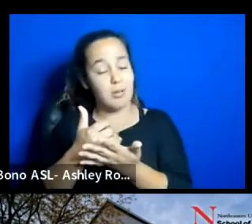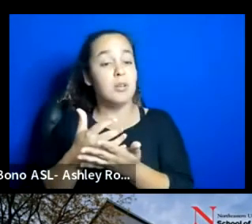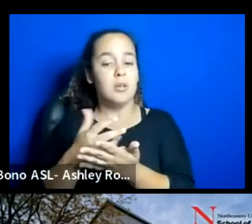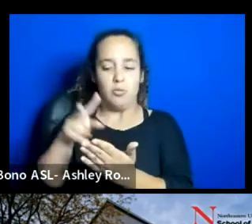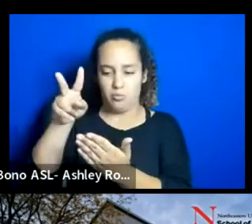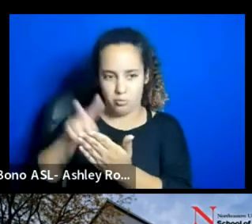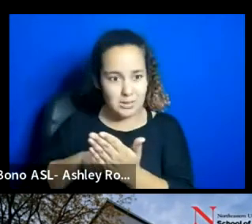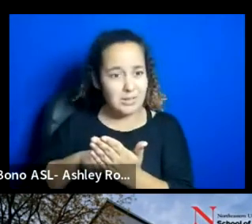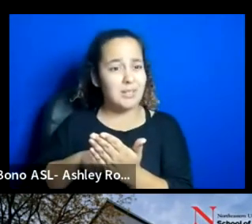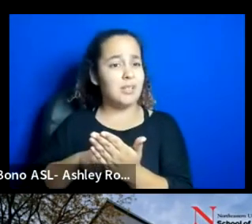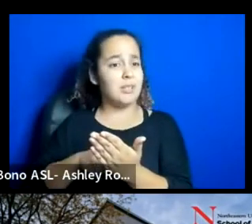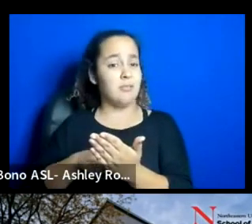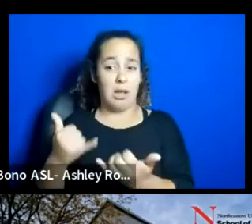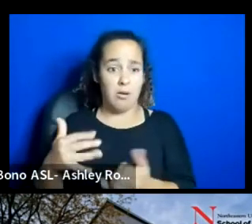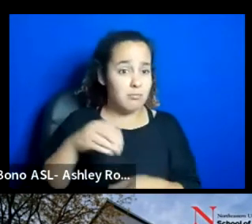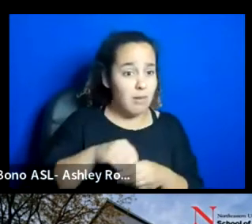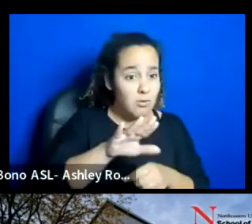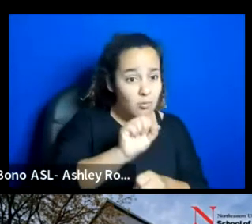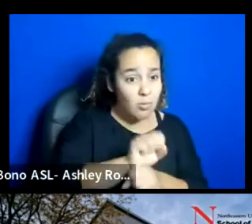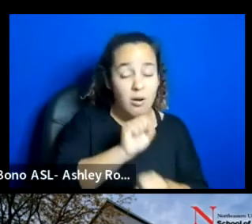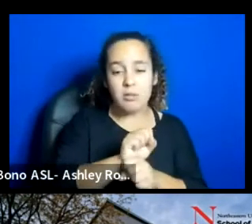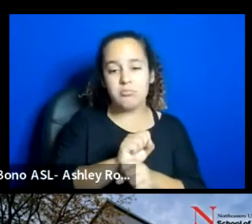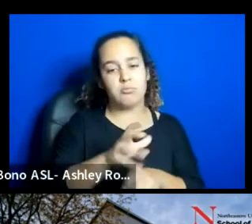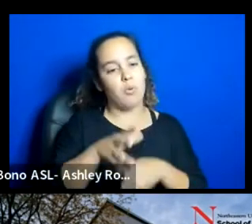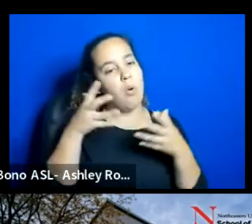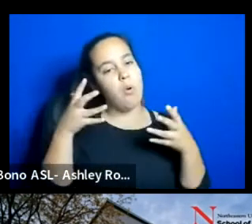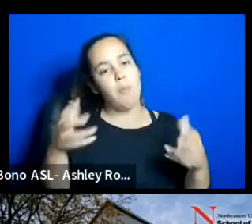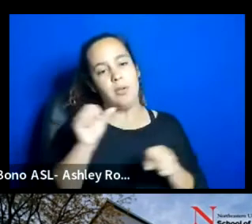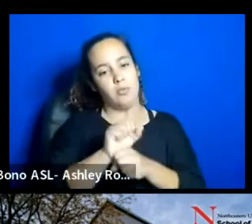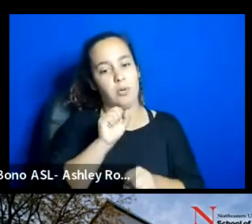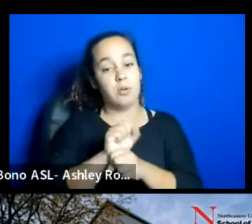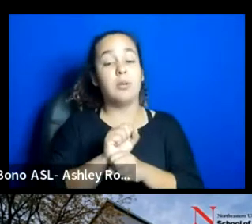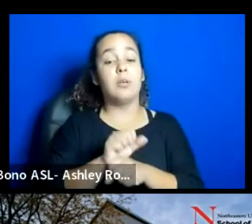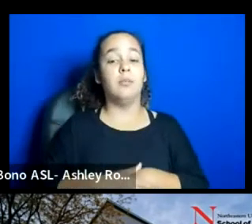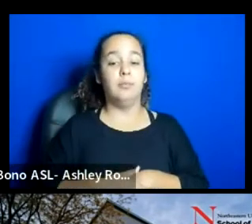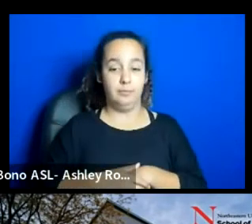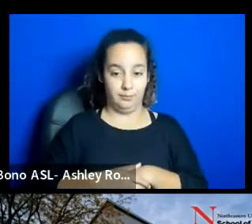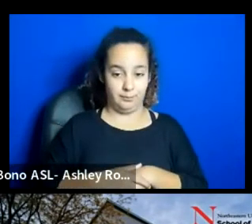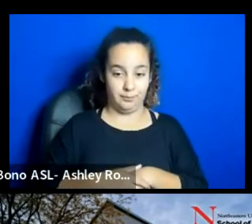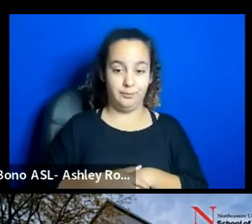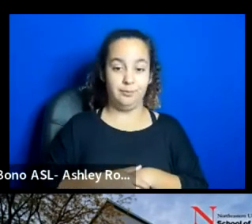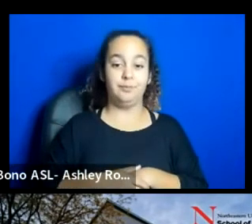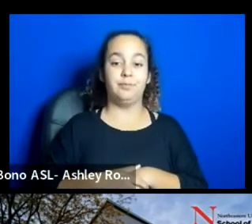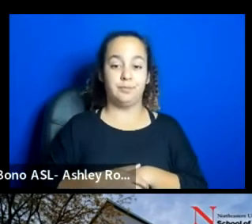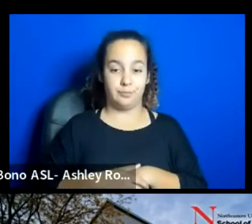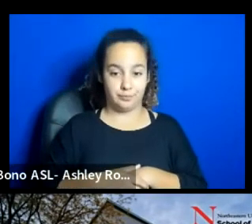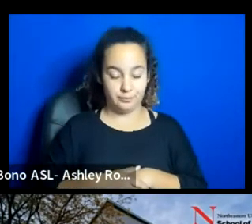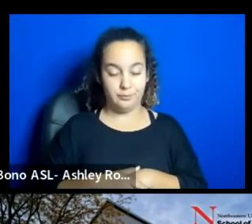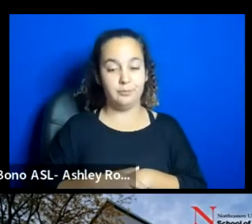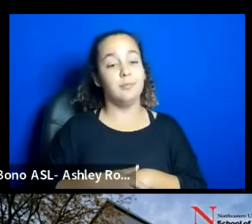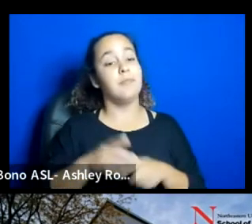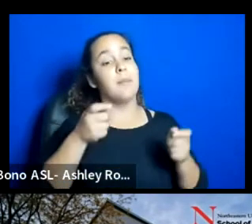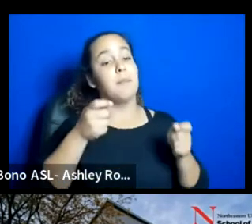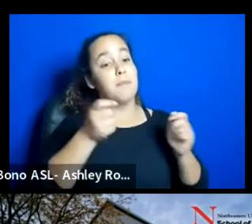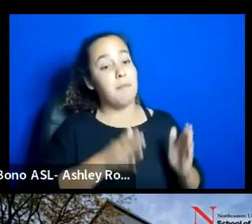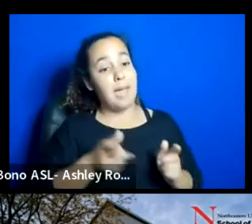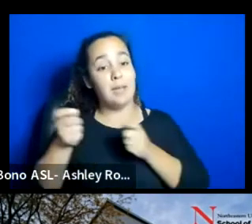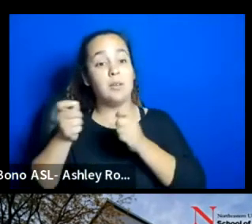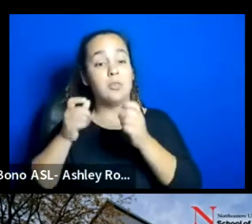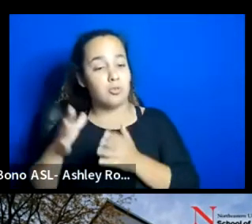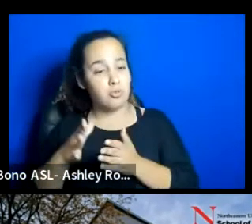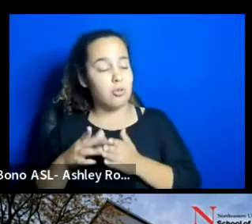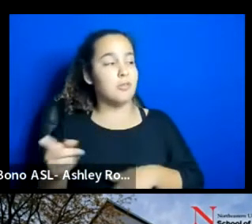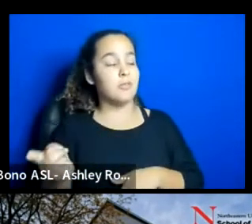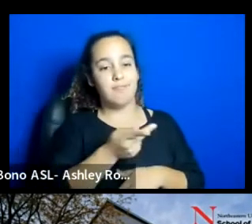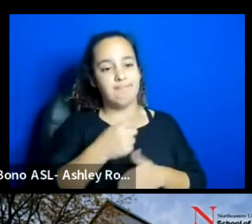litigation cases, Stovepipe Hat or Hell's a Poppin. Others track changes in formal agreements between managing bodies and the Dramatic Guild,